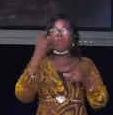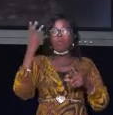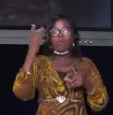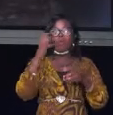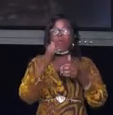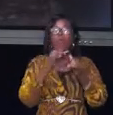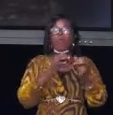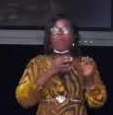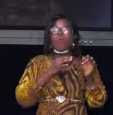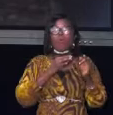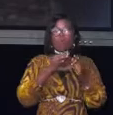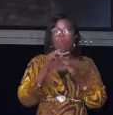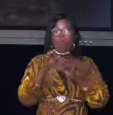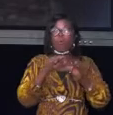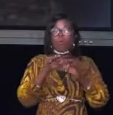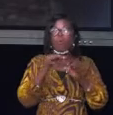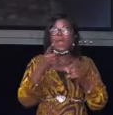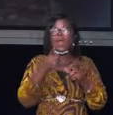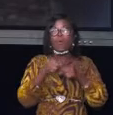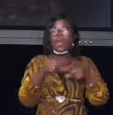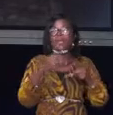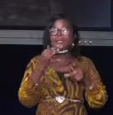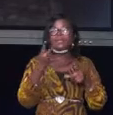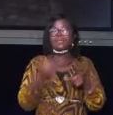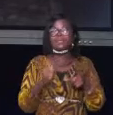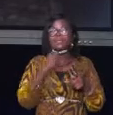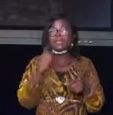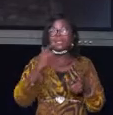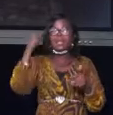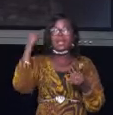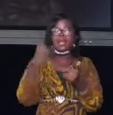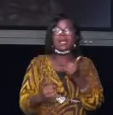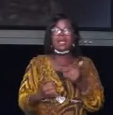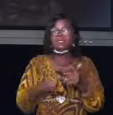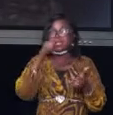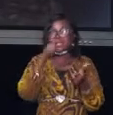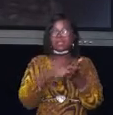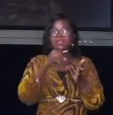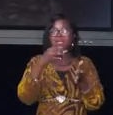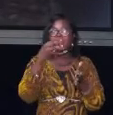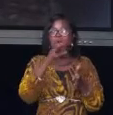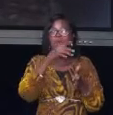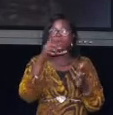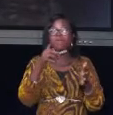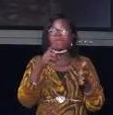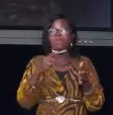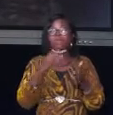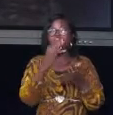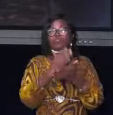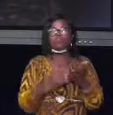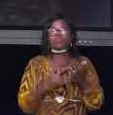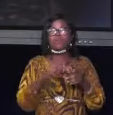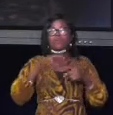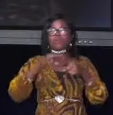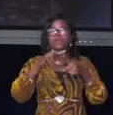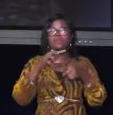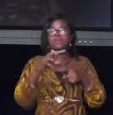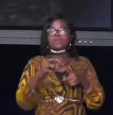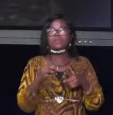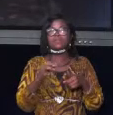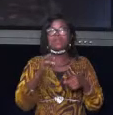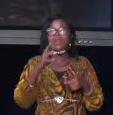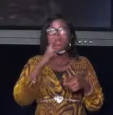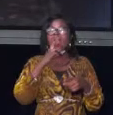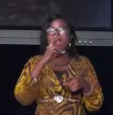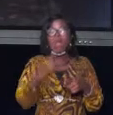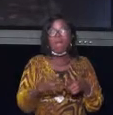While the last letter of some verbs are replaced with T, with letter T, to form past tense and past